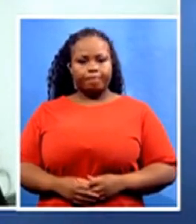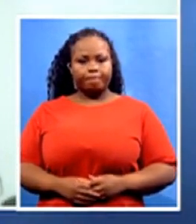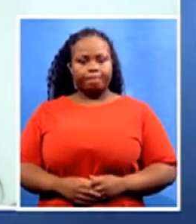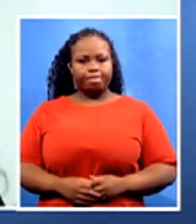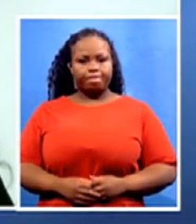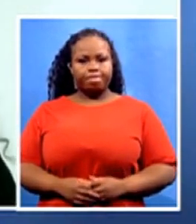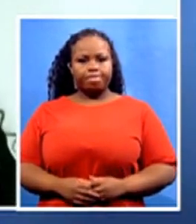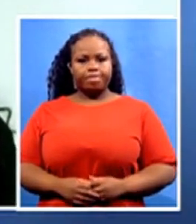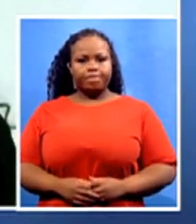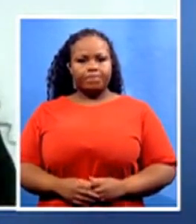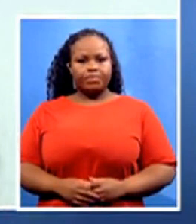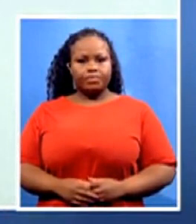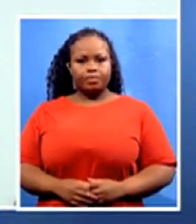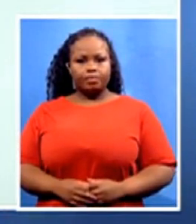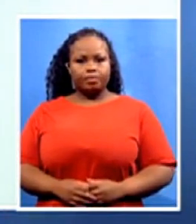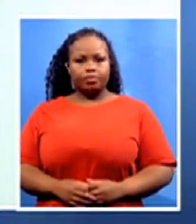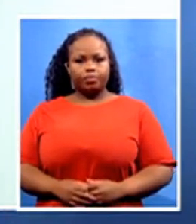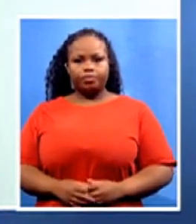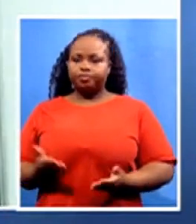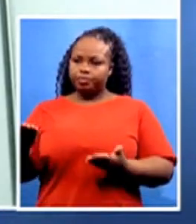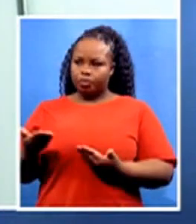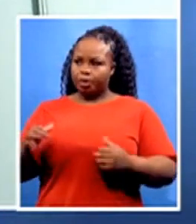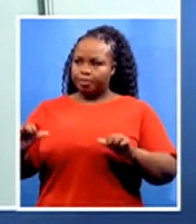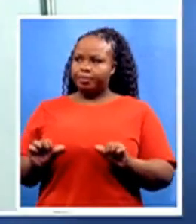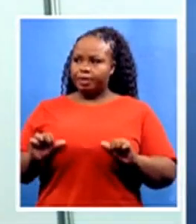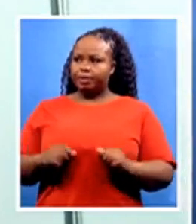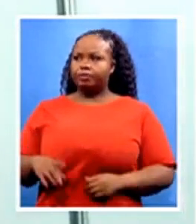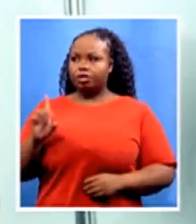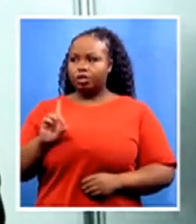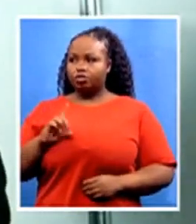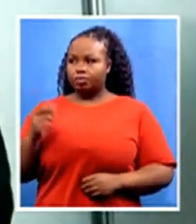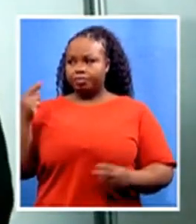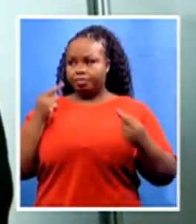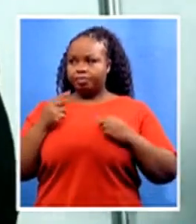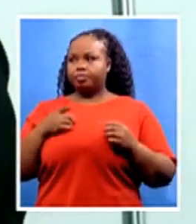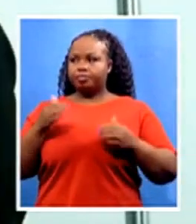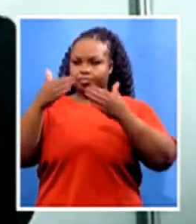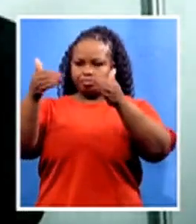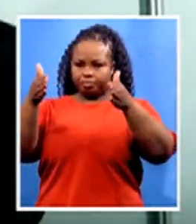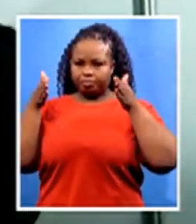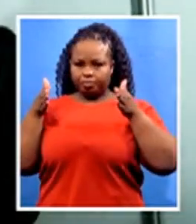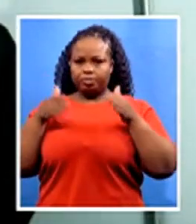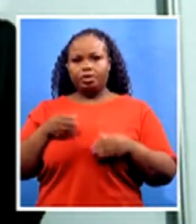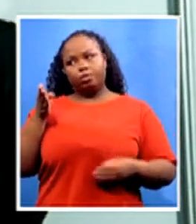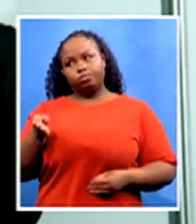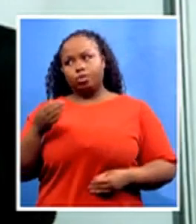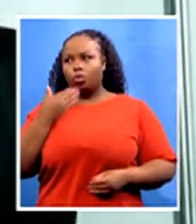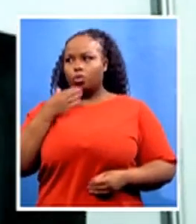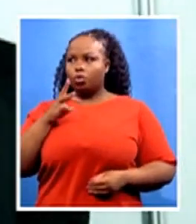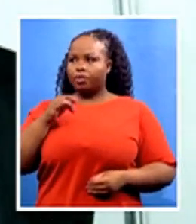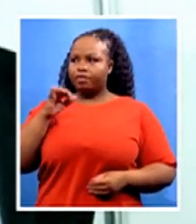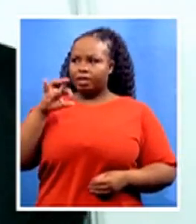Well, welcome back, Desiree, and to your viewers. I am in a cubicle, and I do have with me Wilfred Napier, Cardinal Wilfred Napier. He's